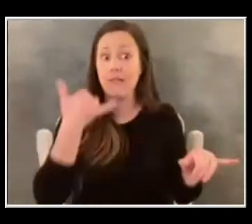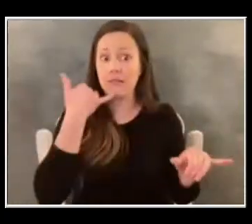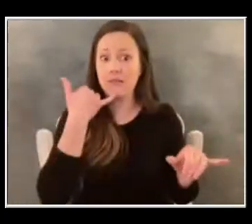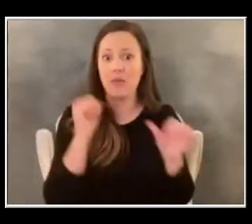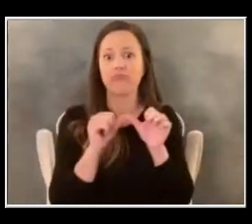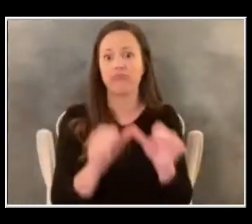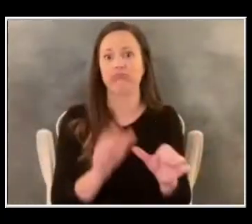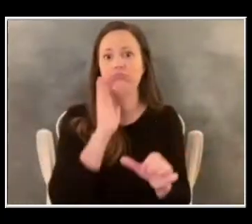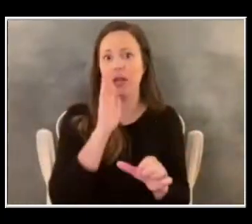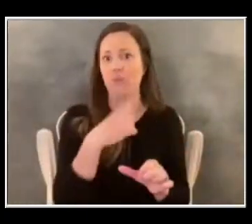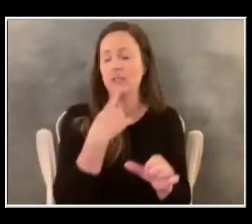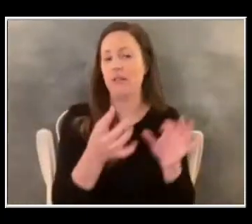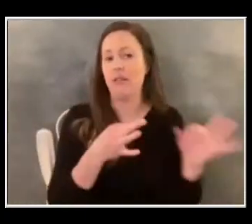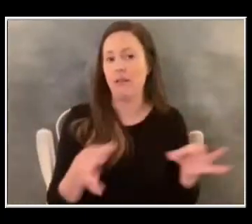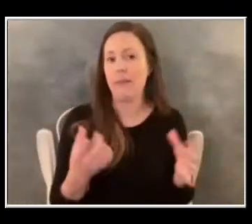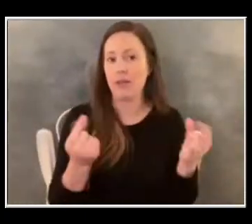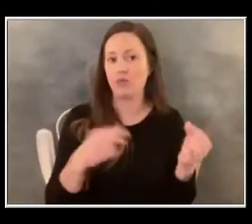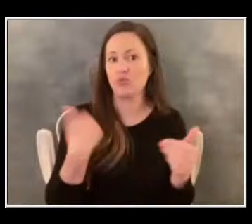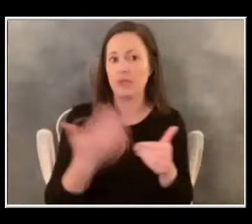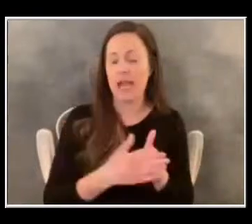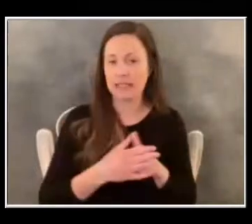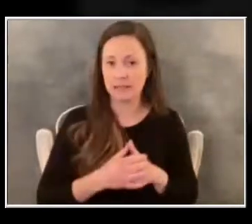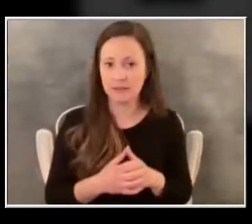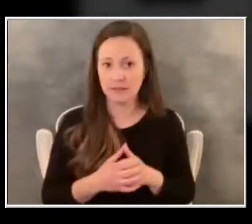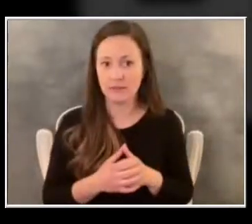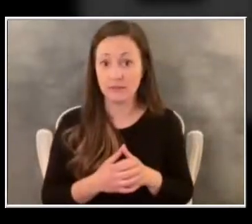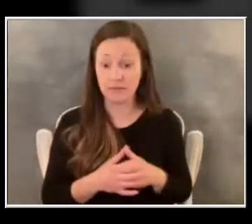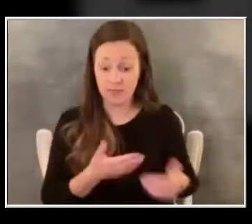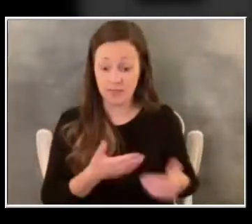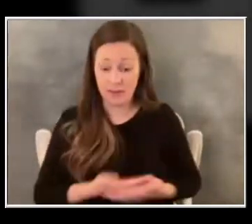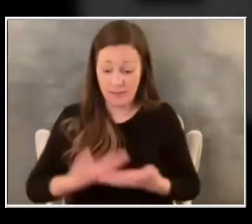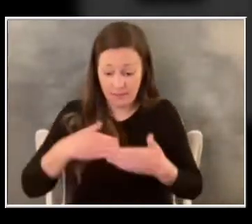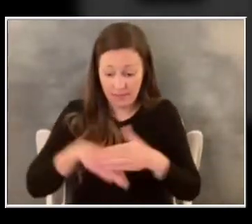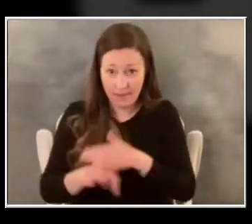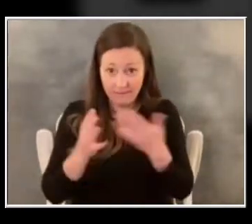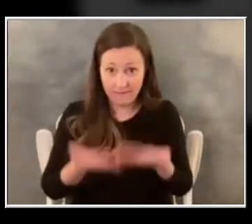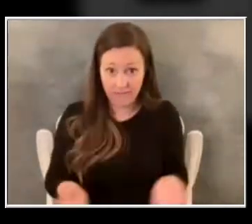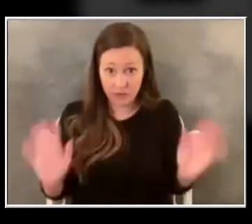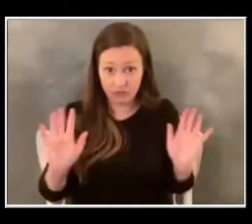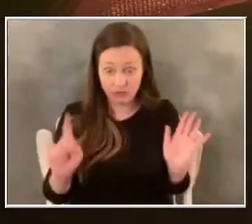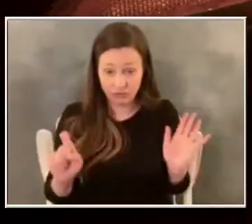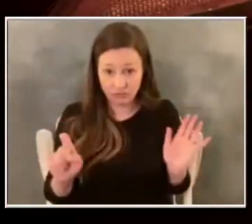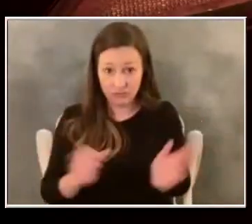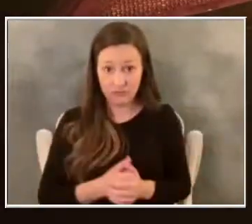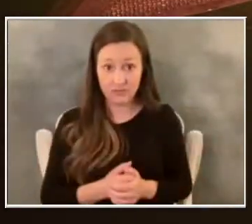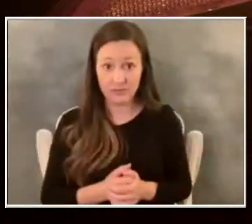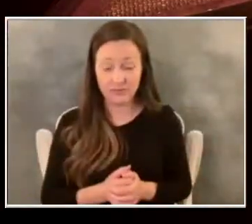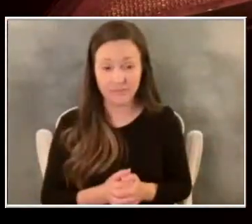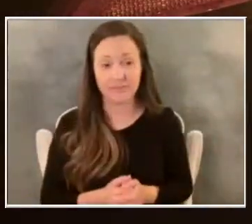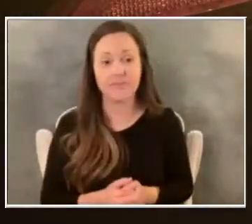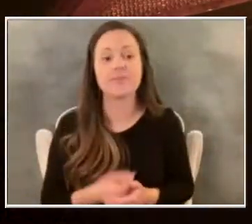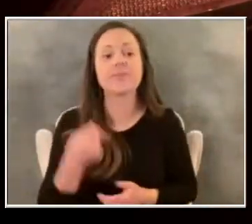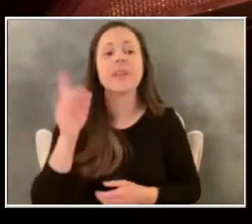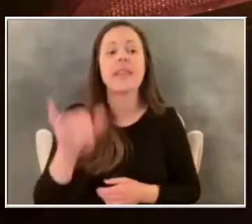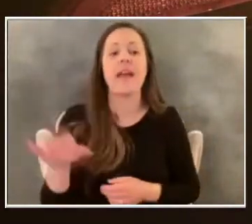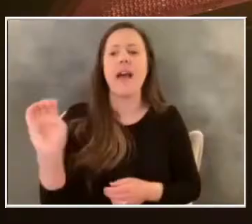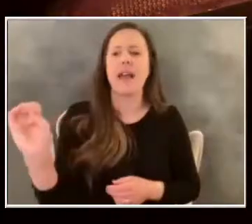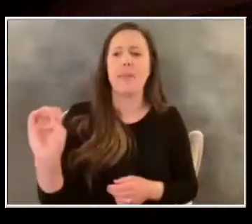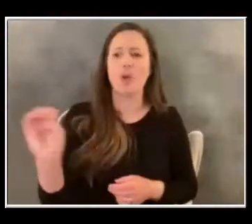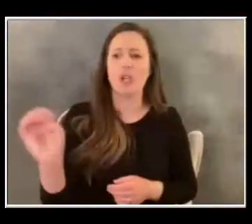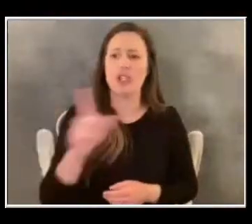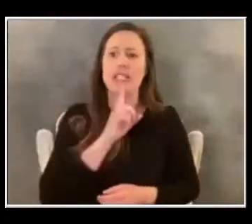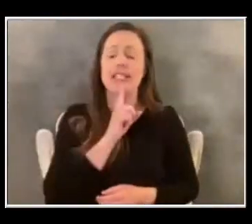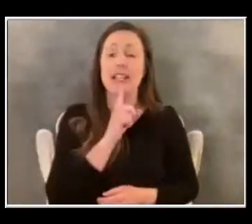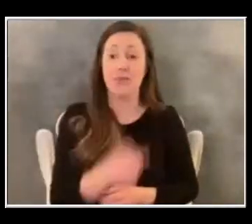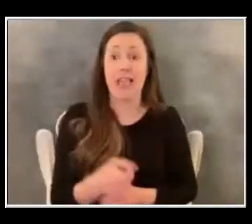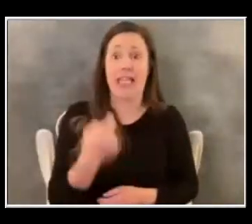next. I got him. The baby, okay, is the baby out? Hi, baby. This emergency is just